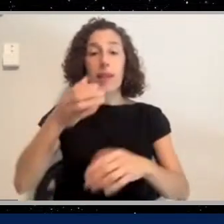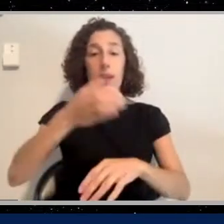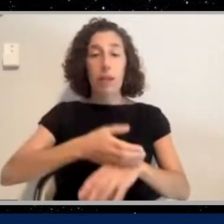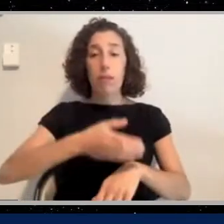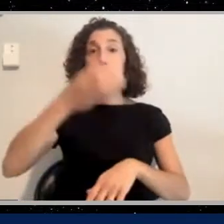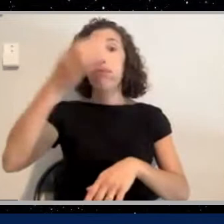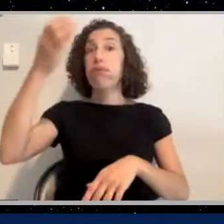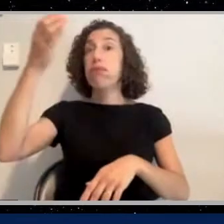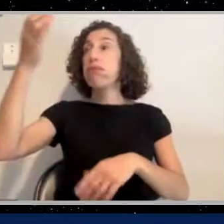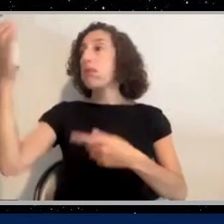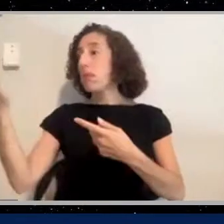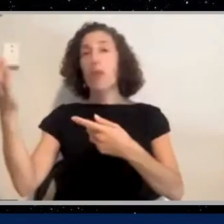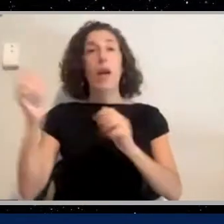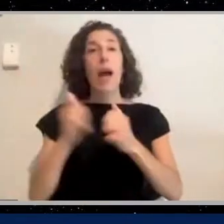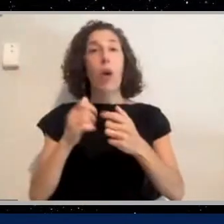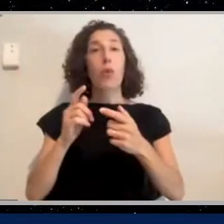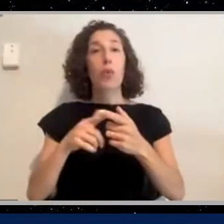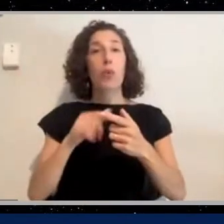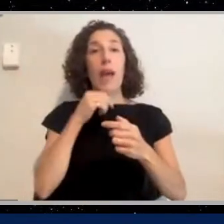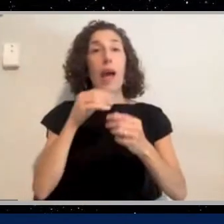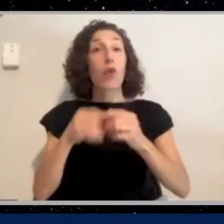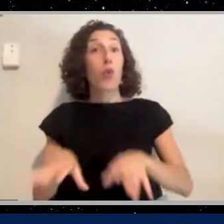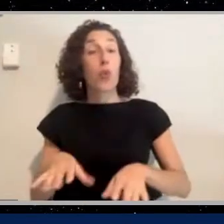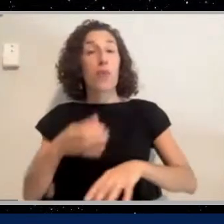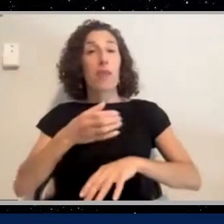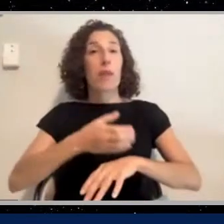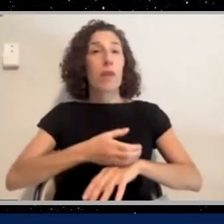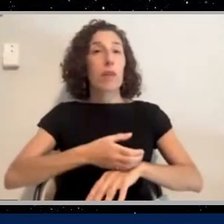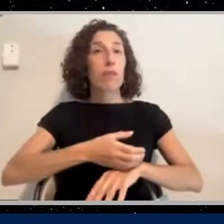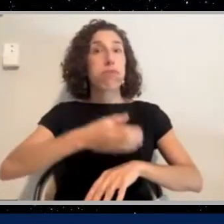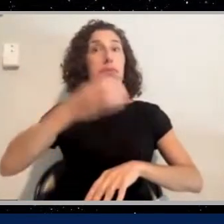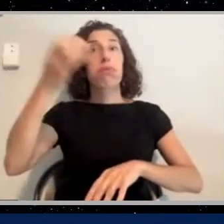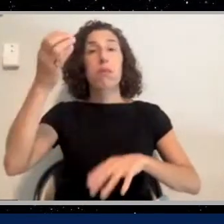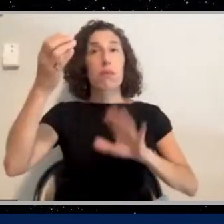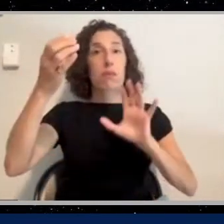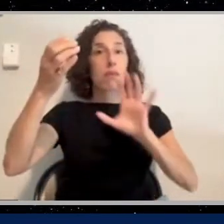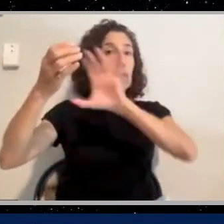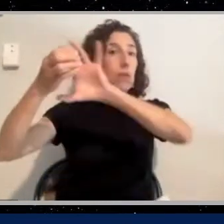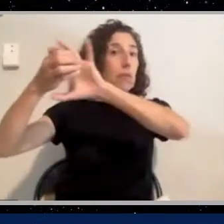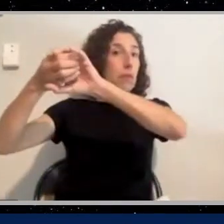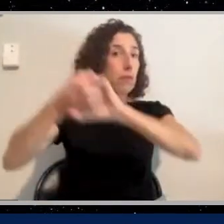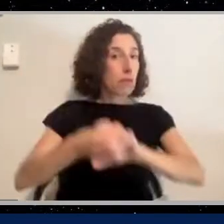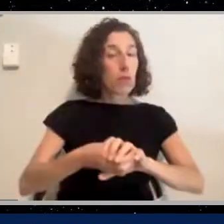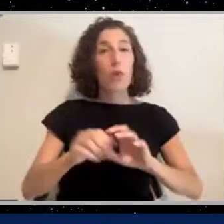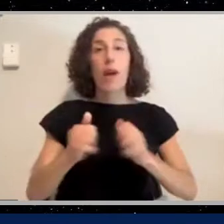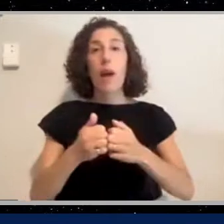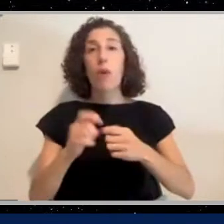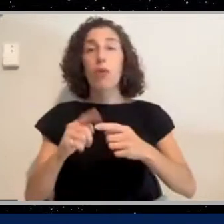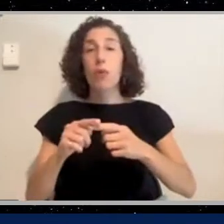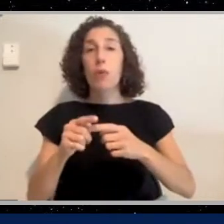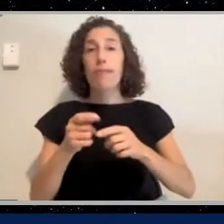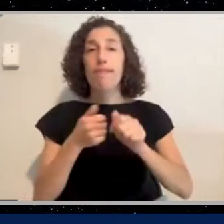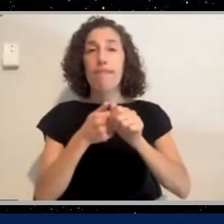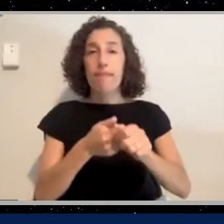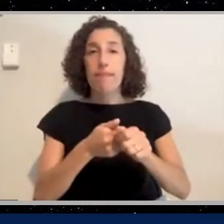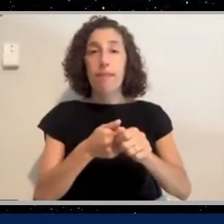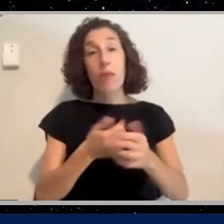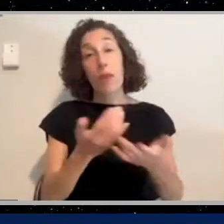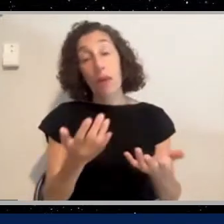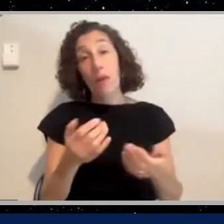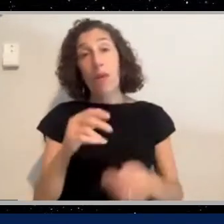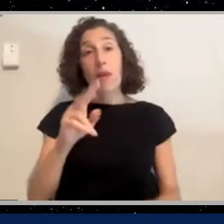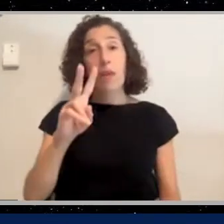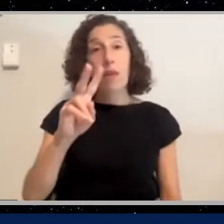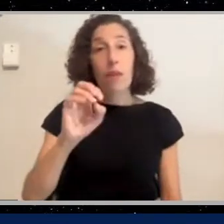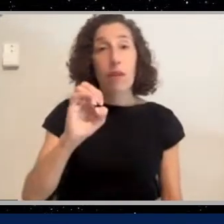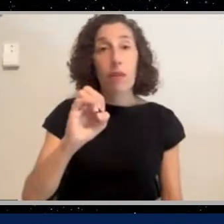you, have to keep tabs on the object, using Velcro again, something to do with your flight suit?